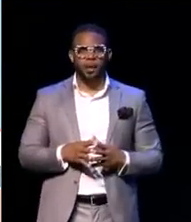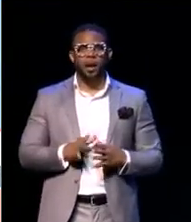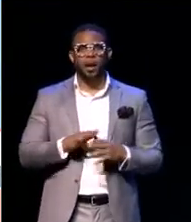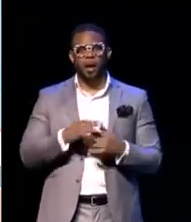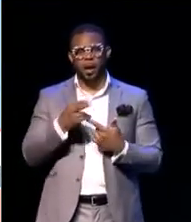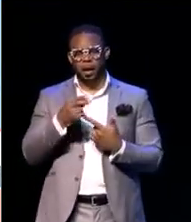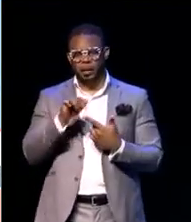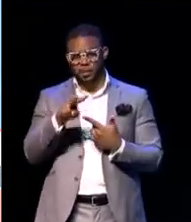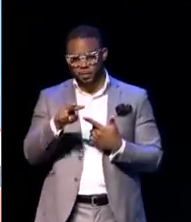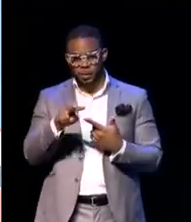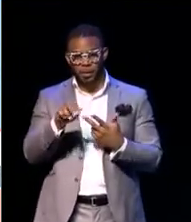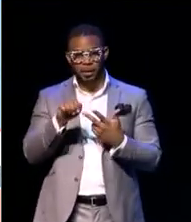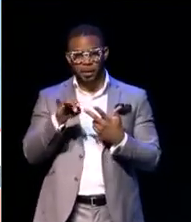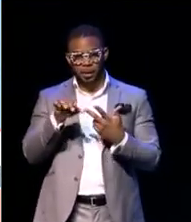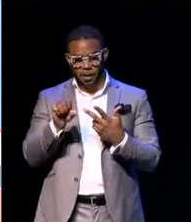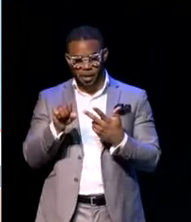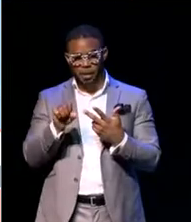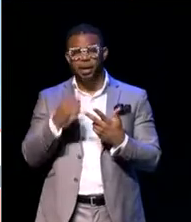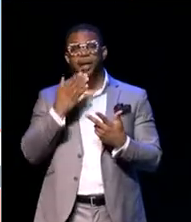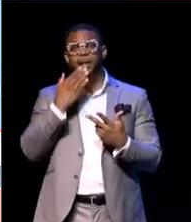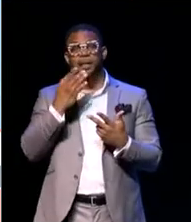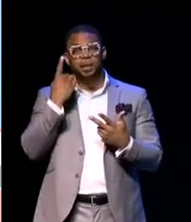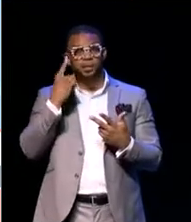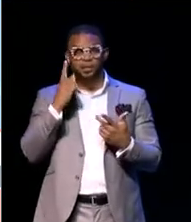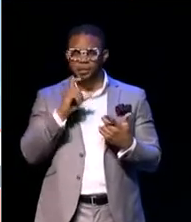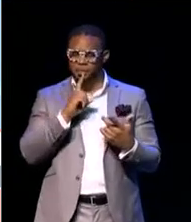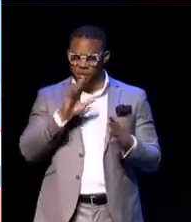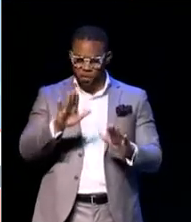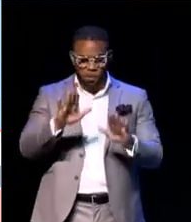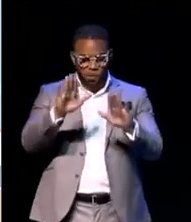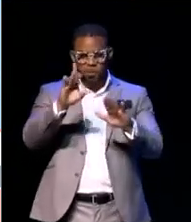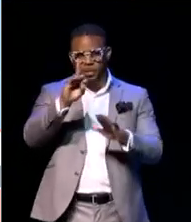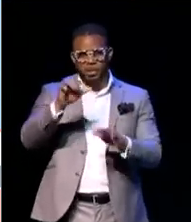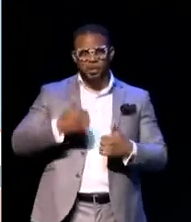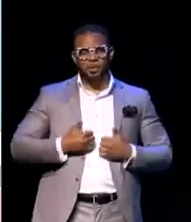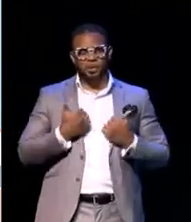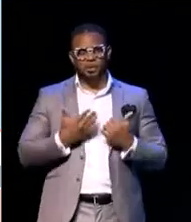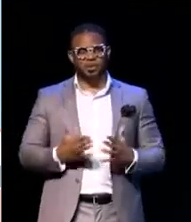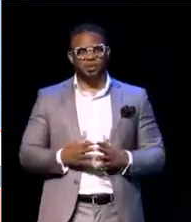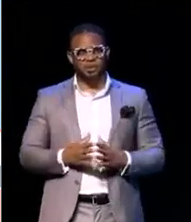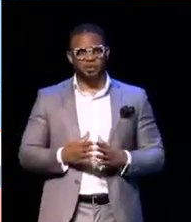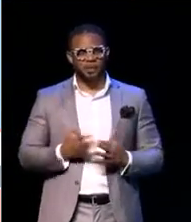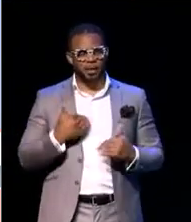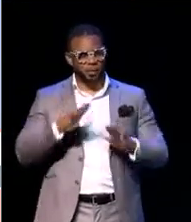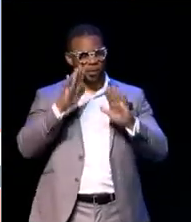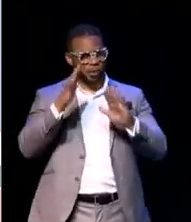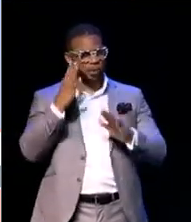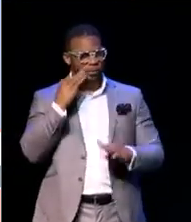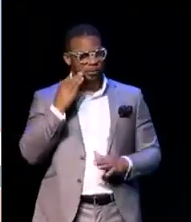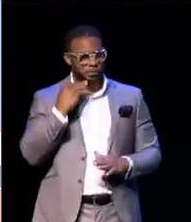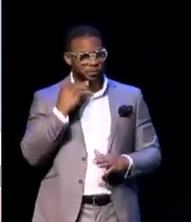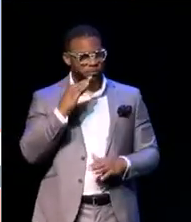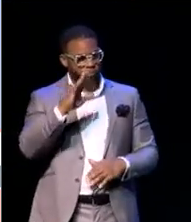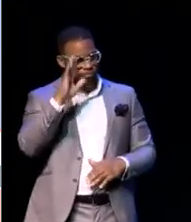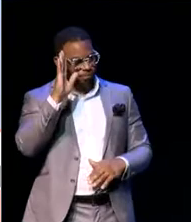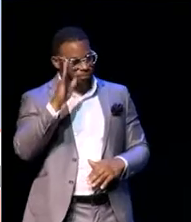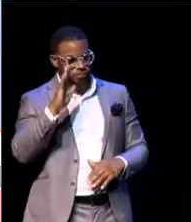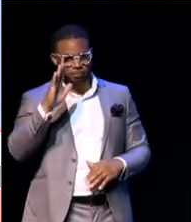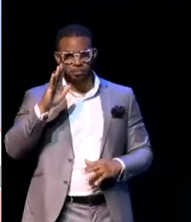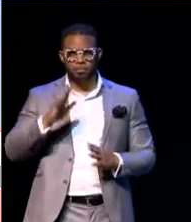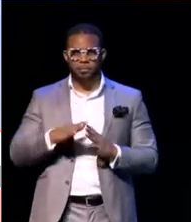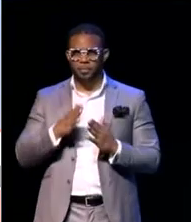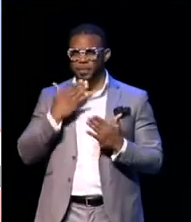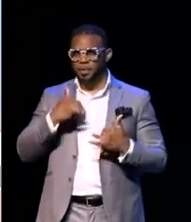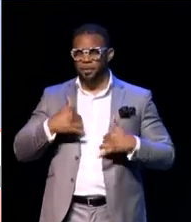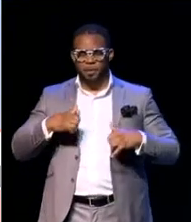HIV and AIDS, and thank you for just being a wonderful DC resident. Have a great one. Thank you very much, Madam Mayor. Thank you for having